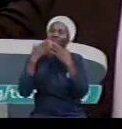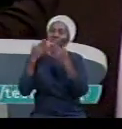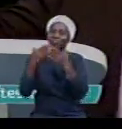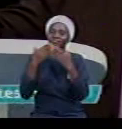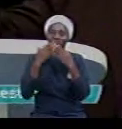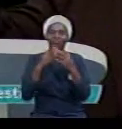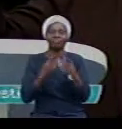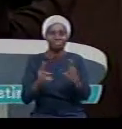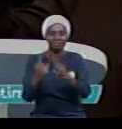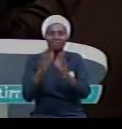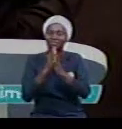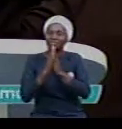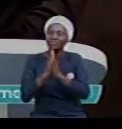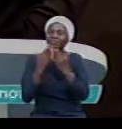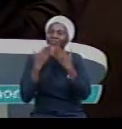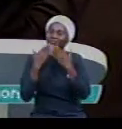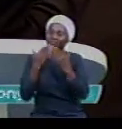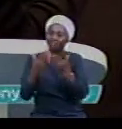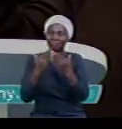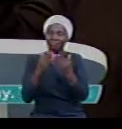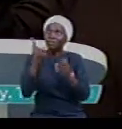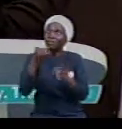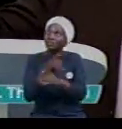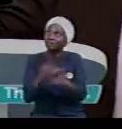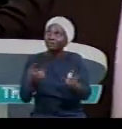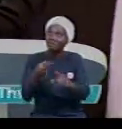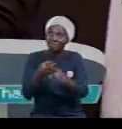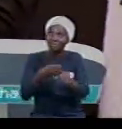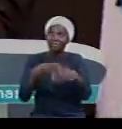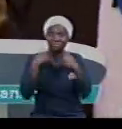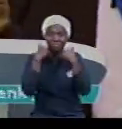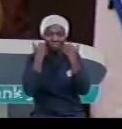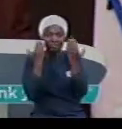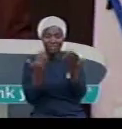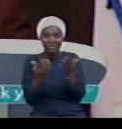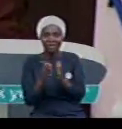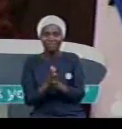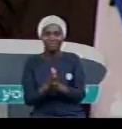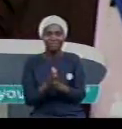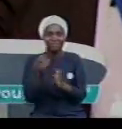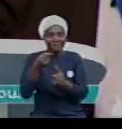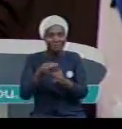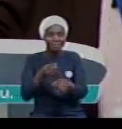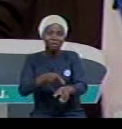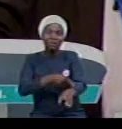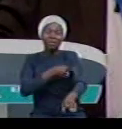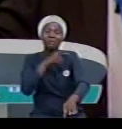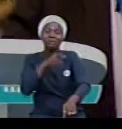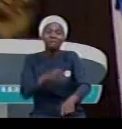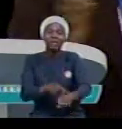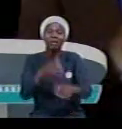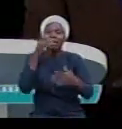shame, reproach, delivered from long time sickness.